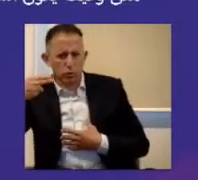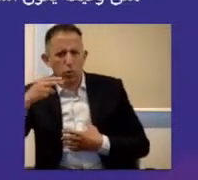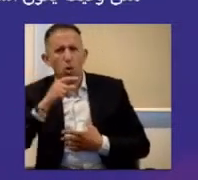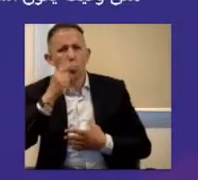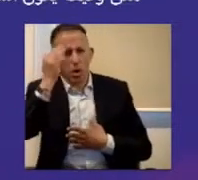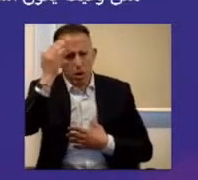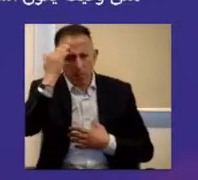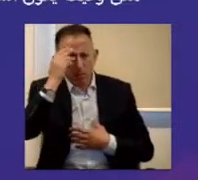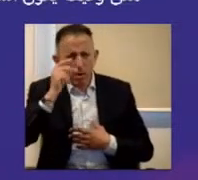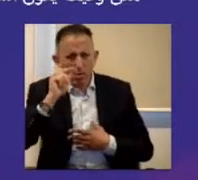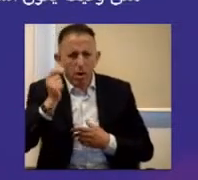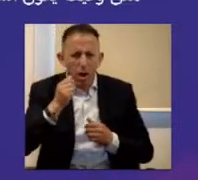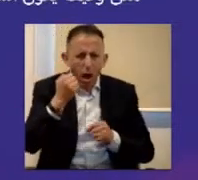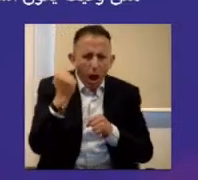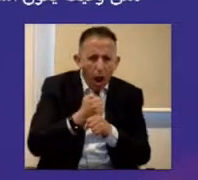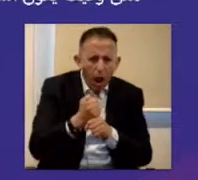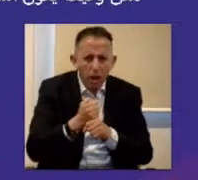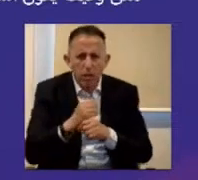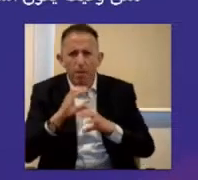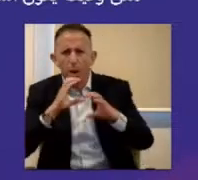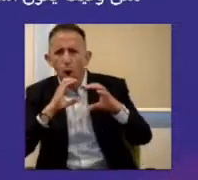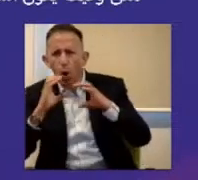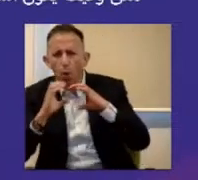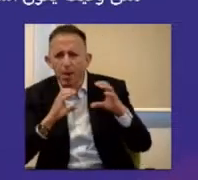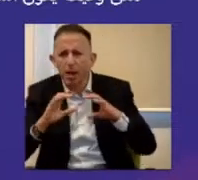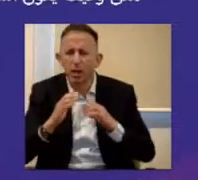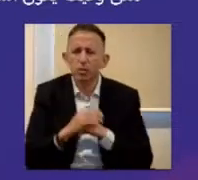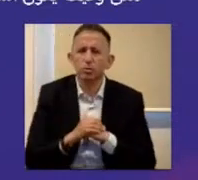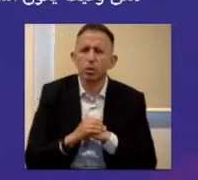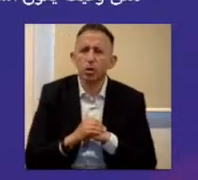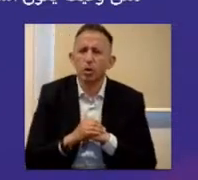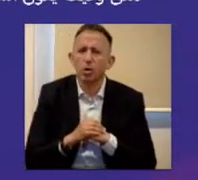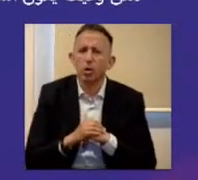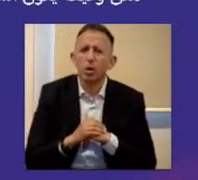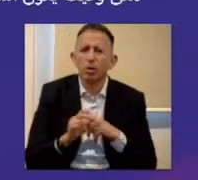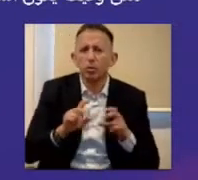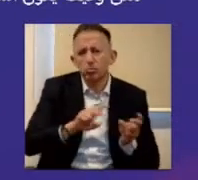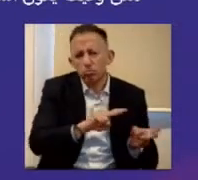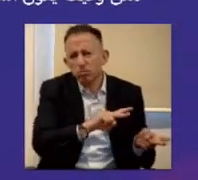compute the entropy of characters and words.